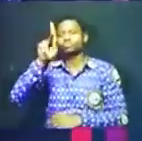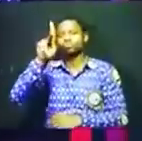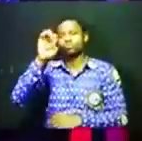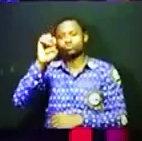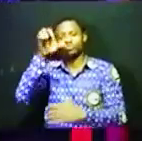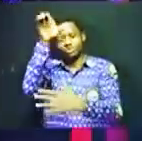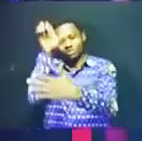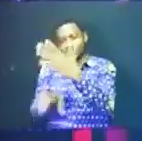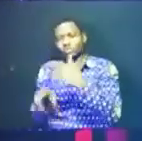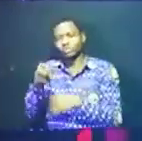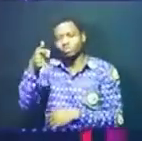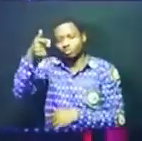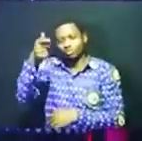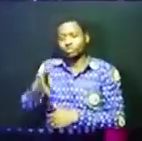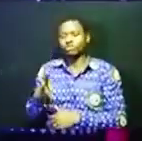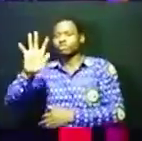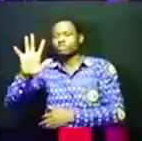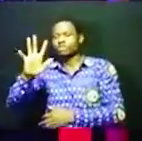24. From